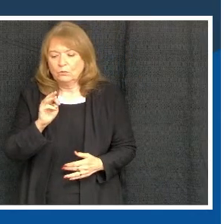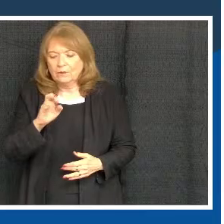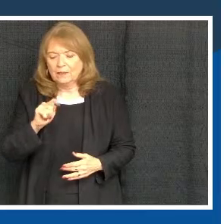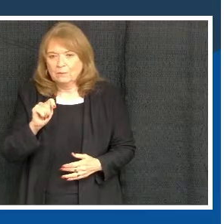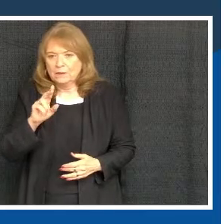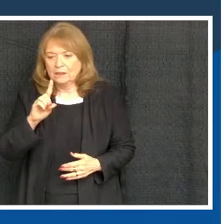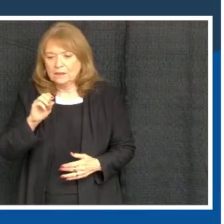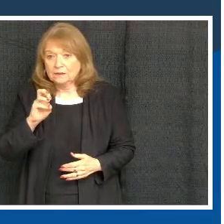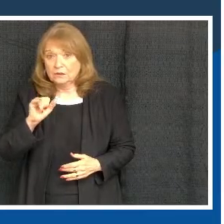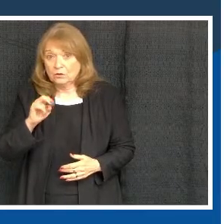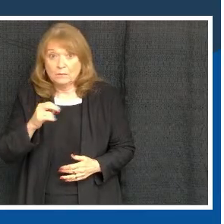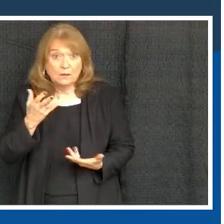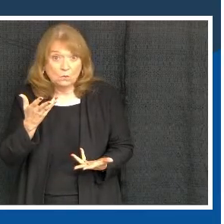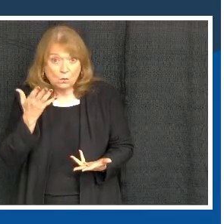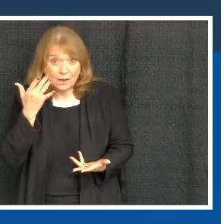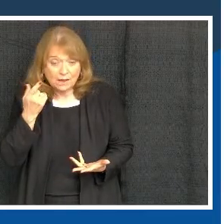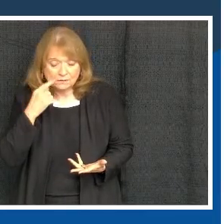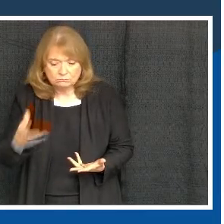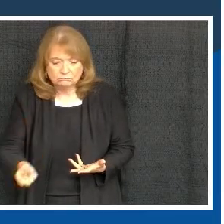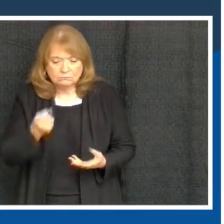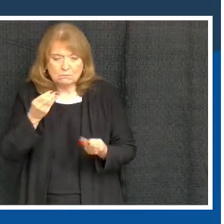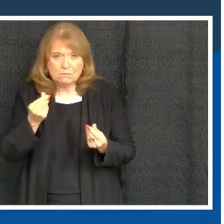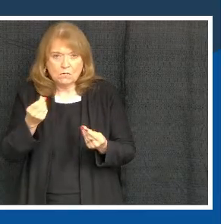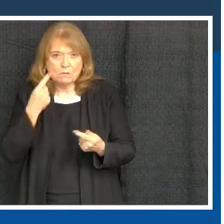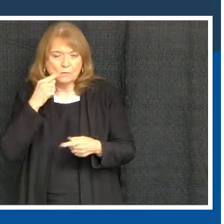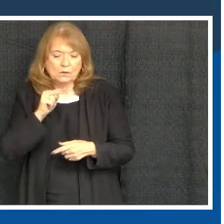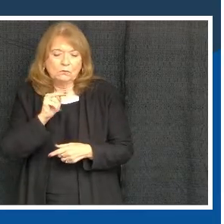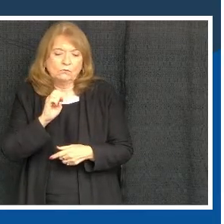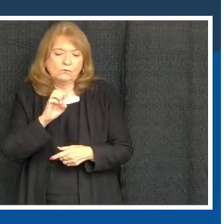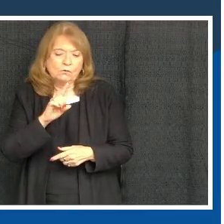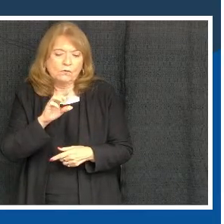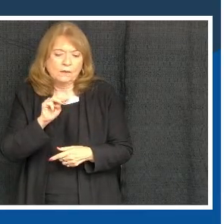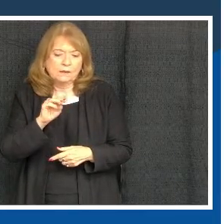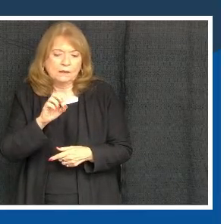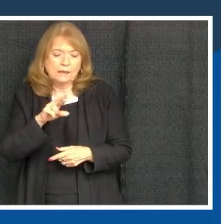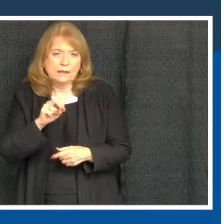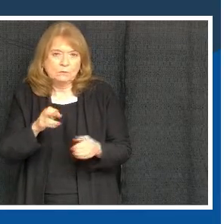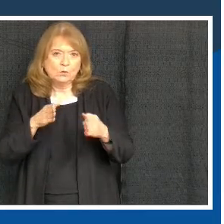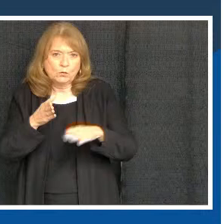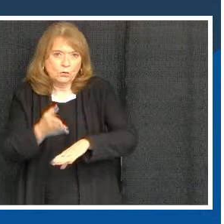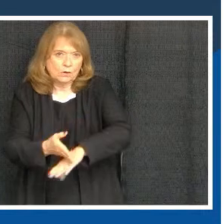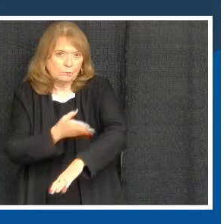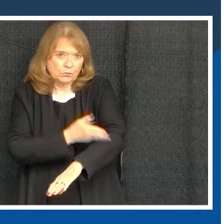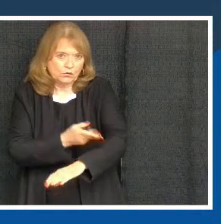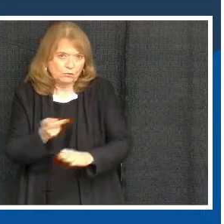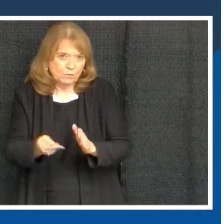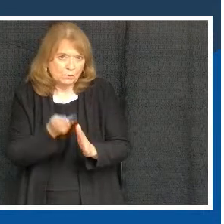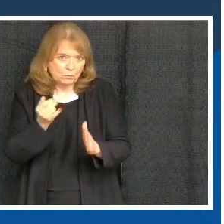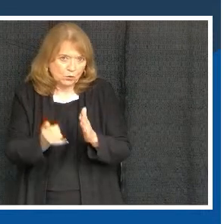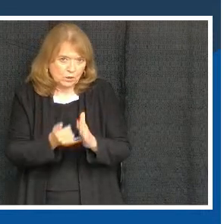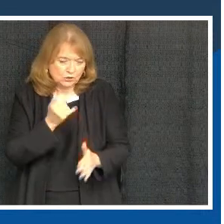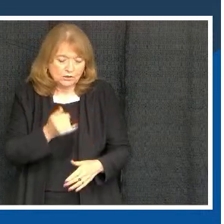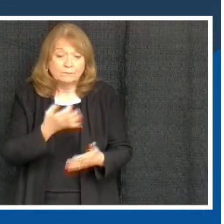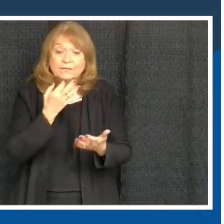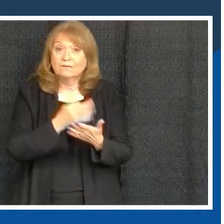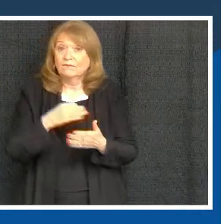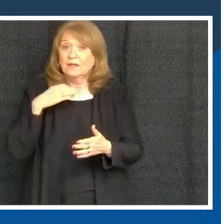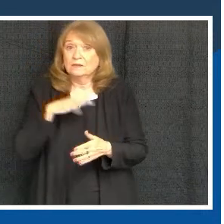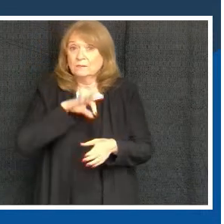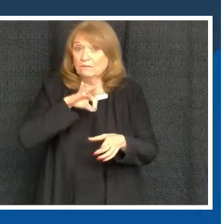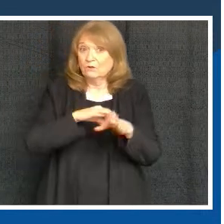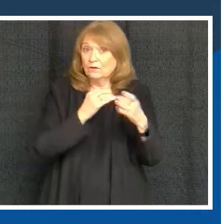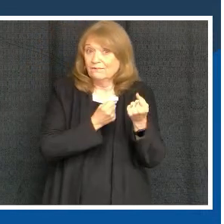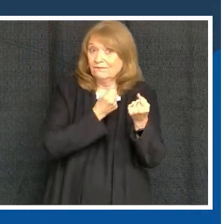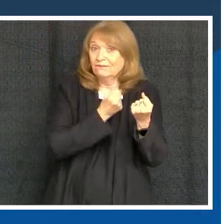of property for a public purpose for Needmore Road Improvements Project. The Finance Committee voted in favor of approval.